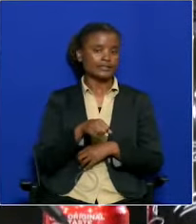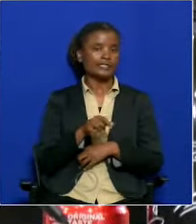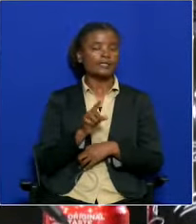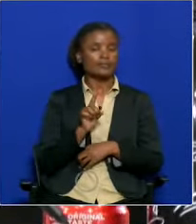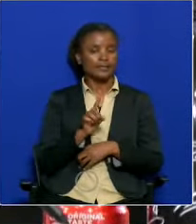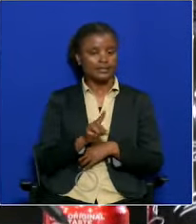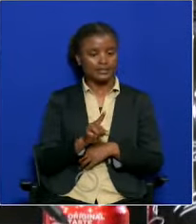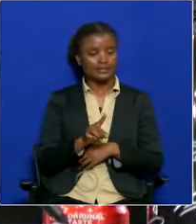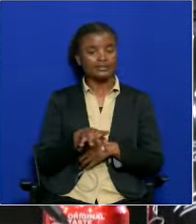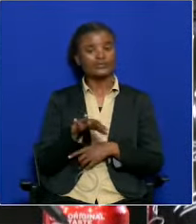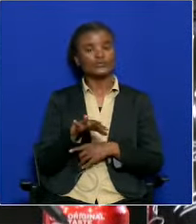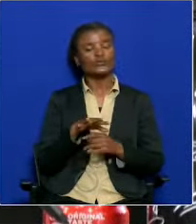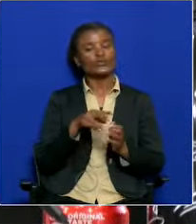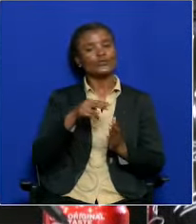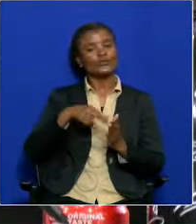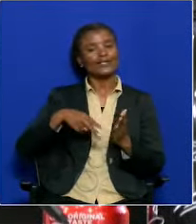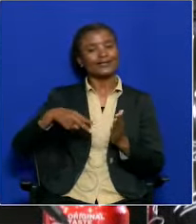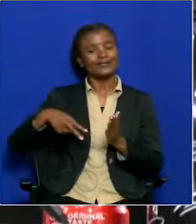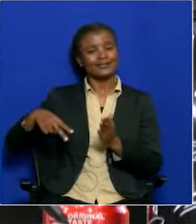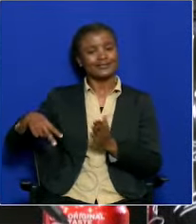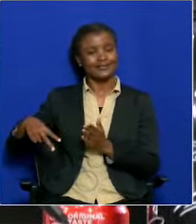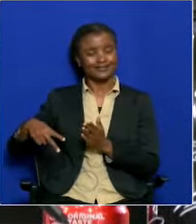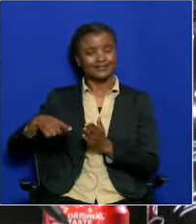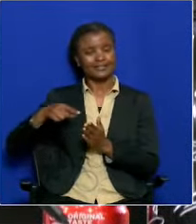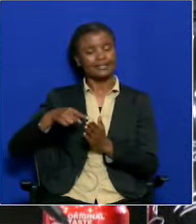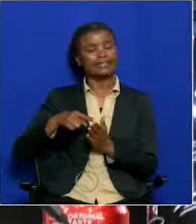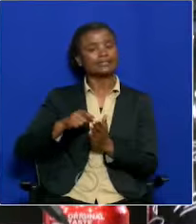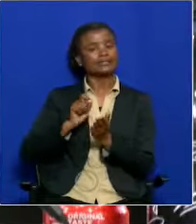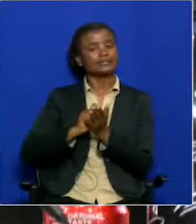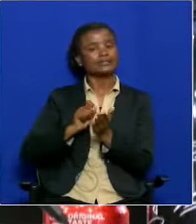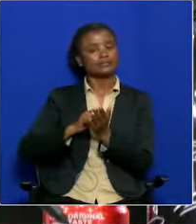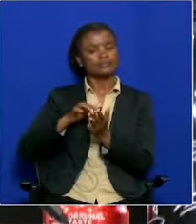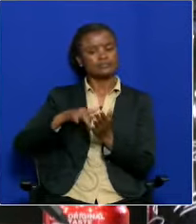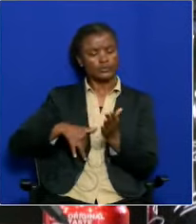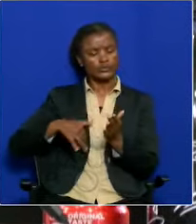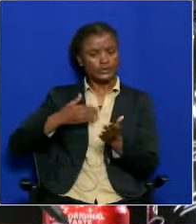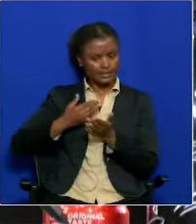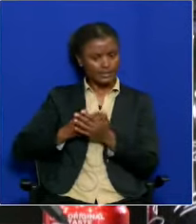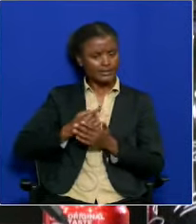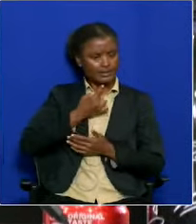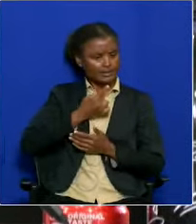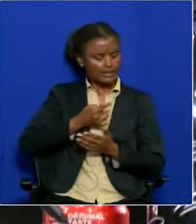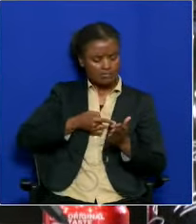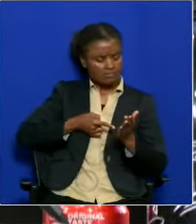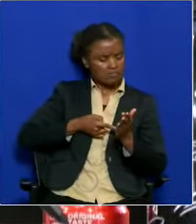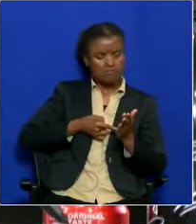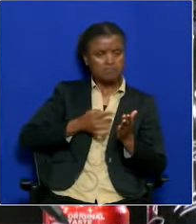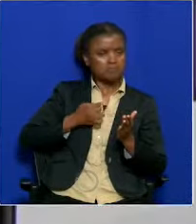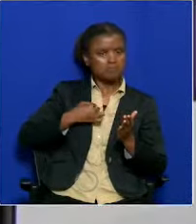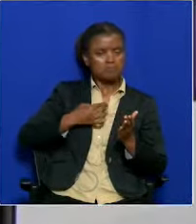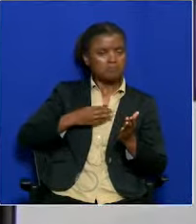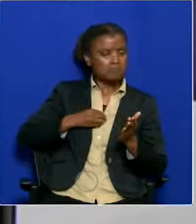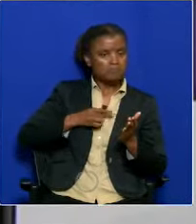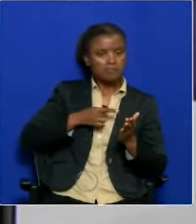and you had a chance to amplify, this is not one of the aspects you sought to amplify. I was